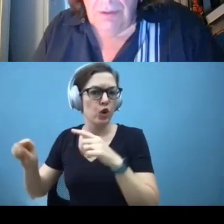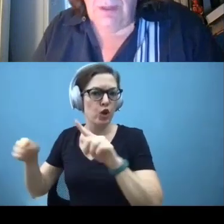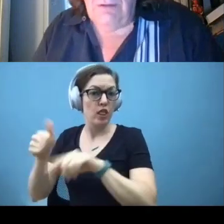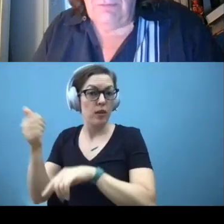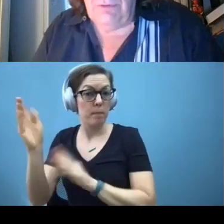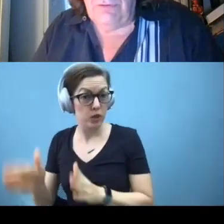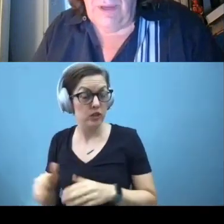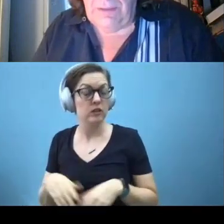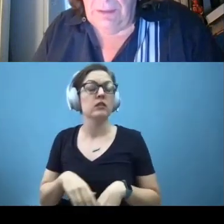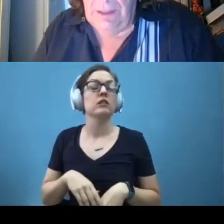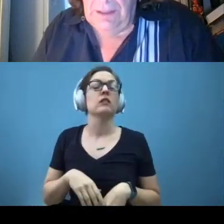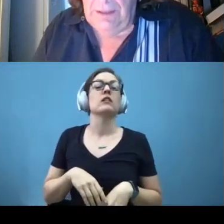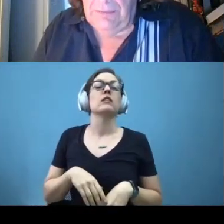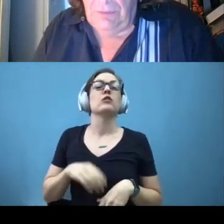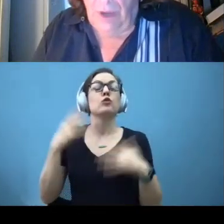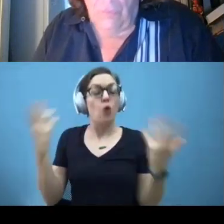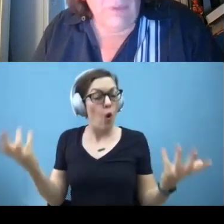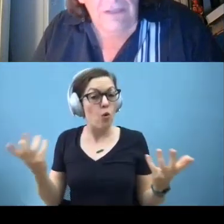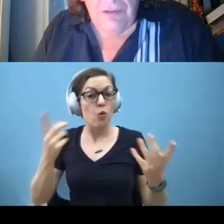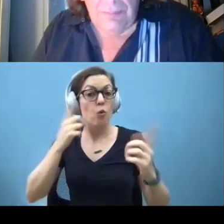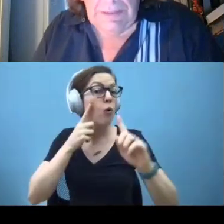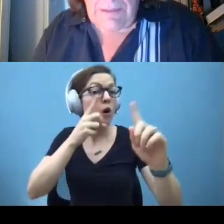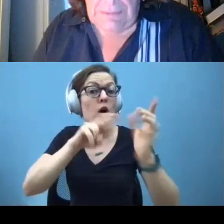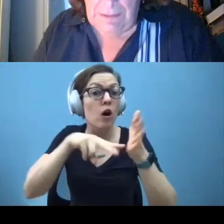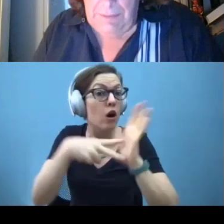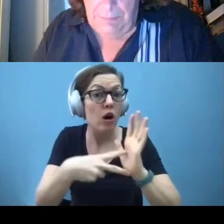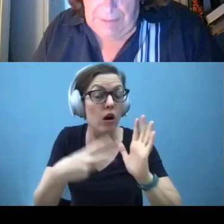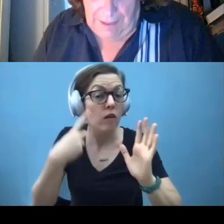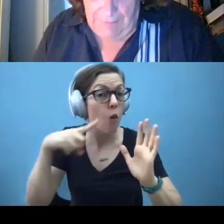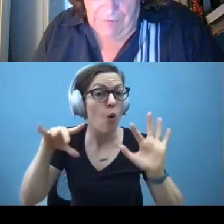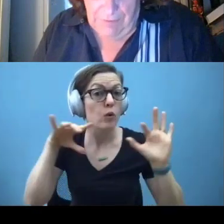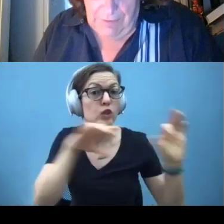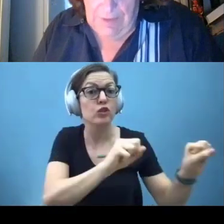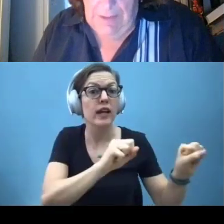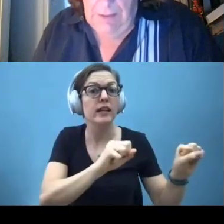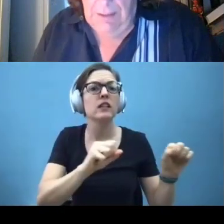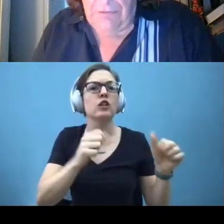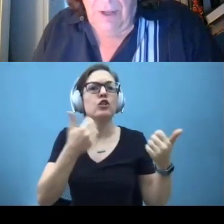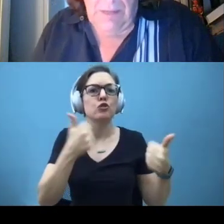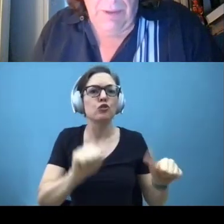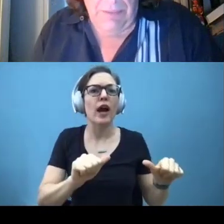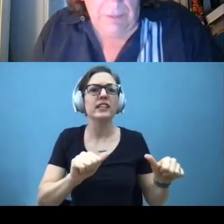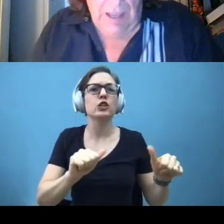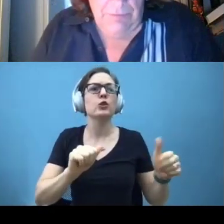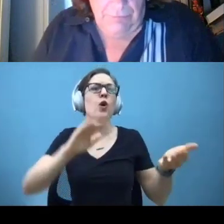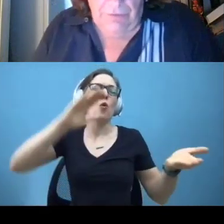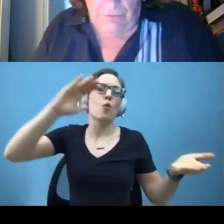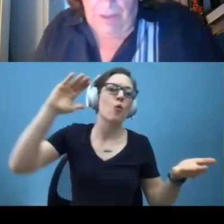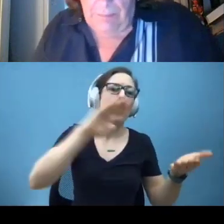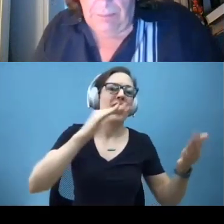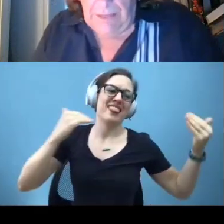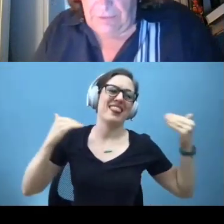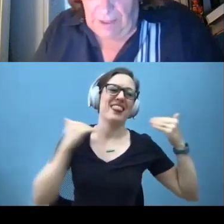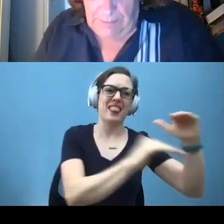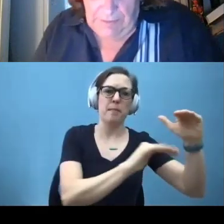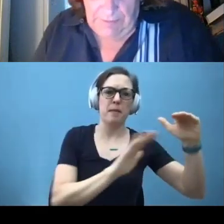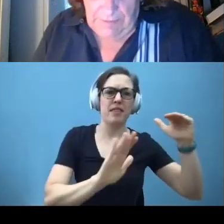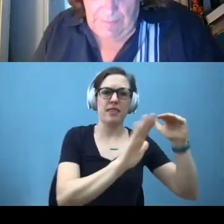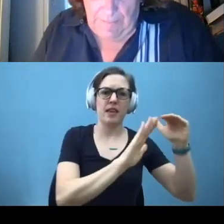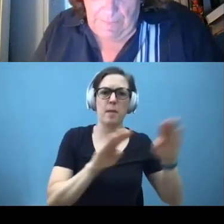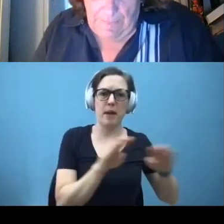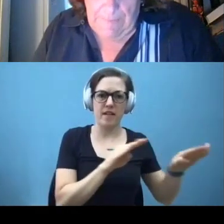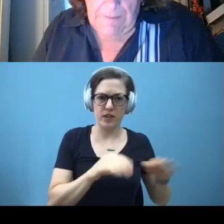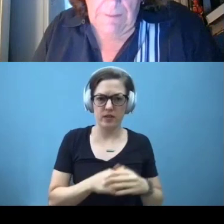intention of a restraint is to unreasonably limit behavior. Let's talk about the types of restraint. Next slide,